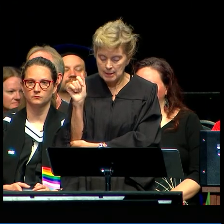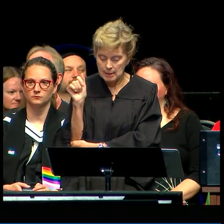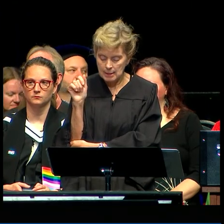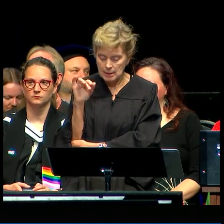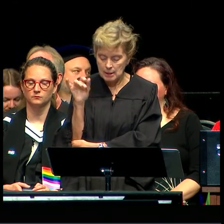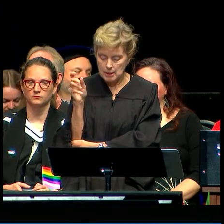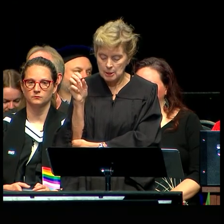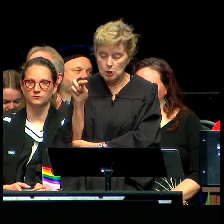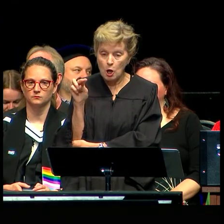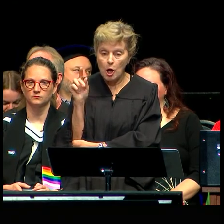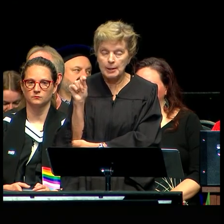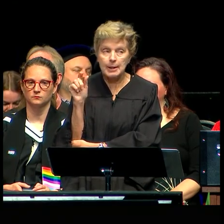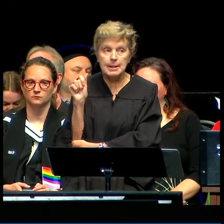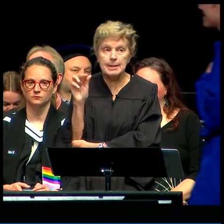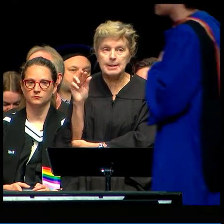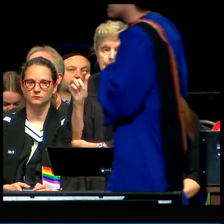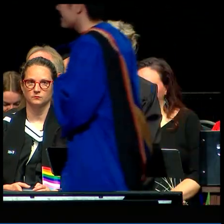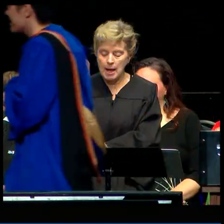John Tang.